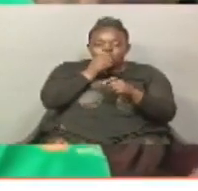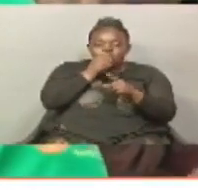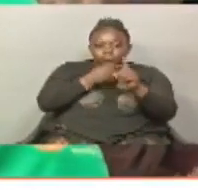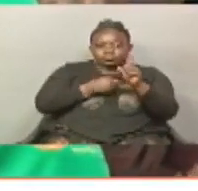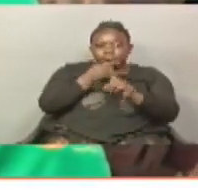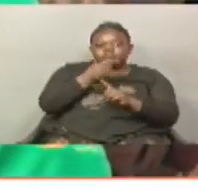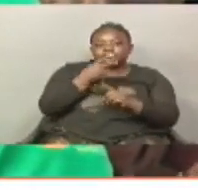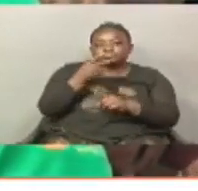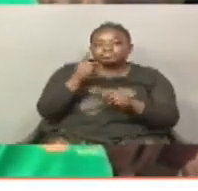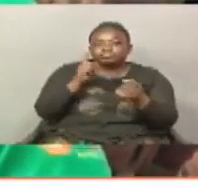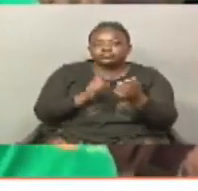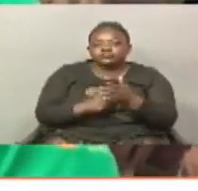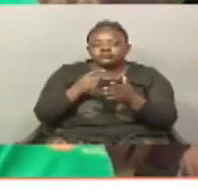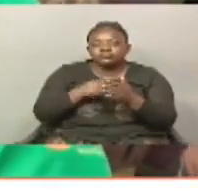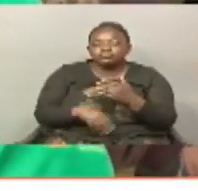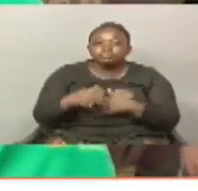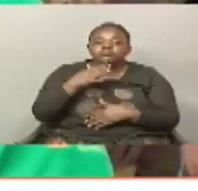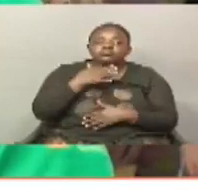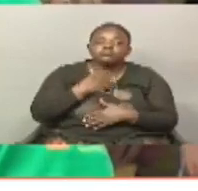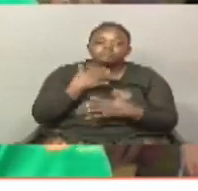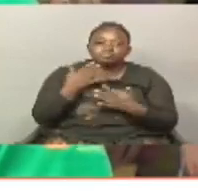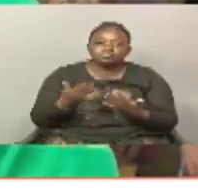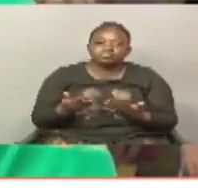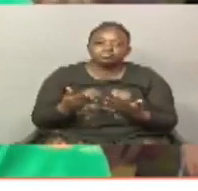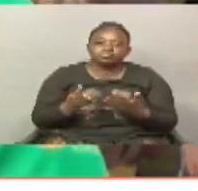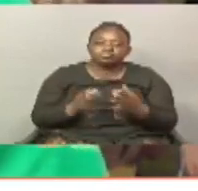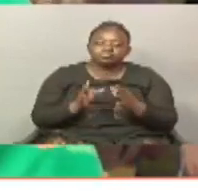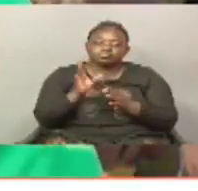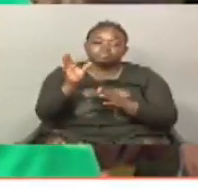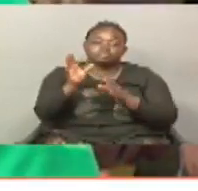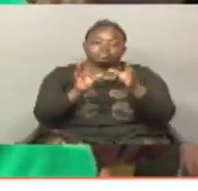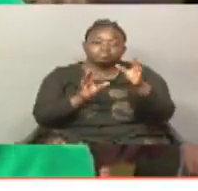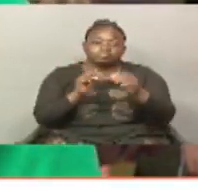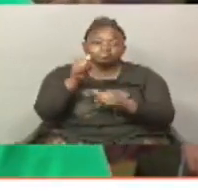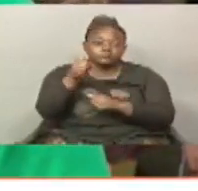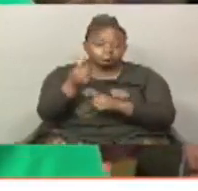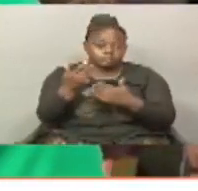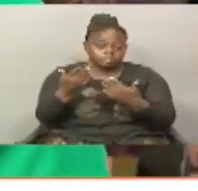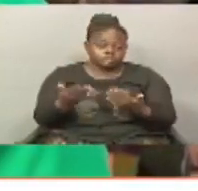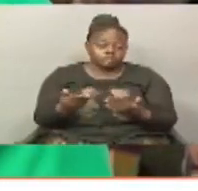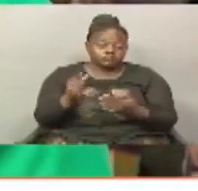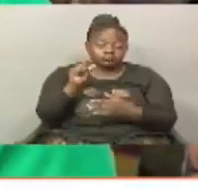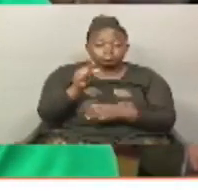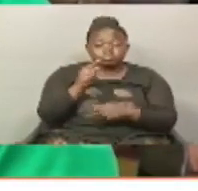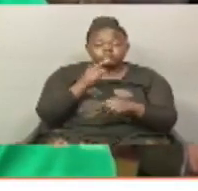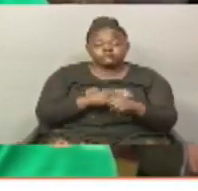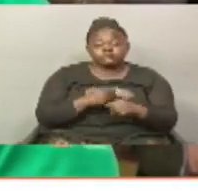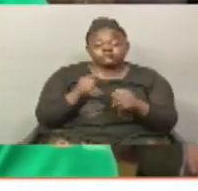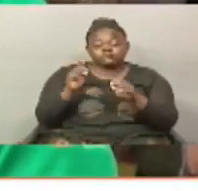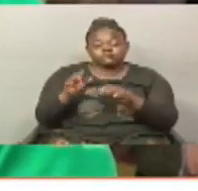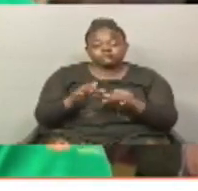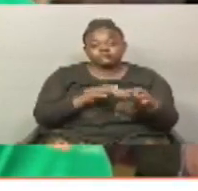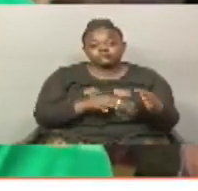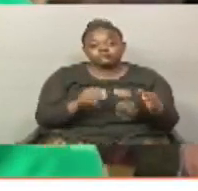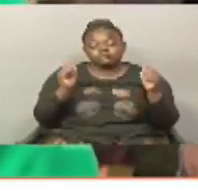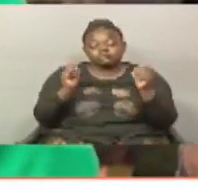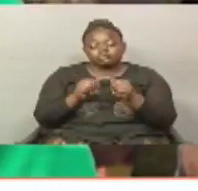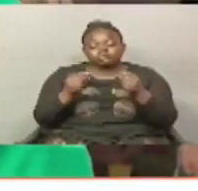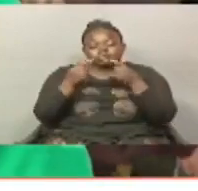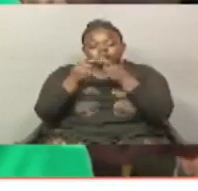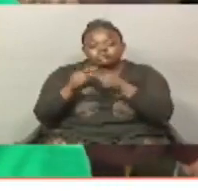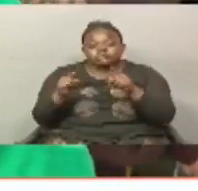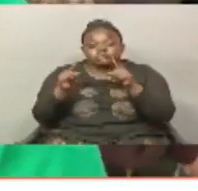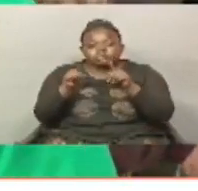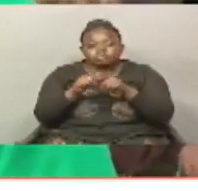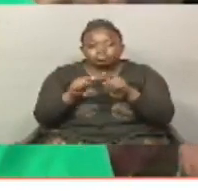nga ofunyeemu ekyo ky'oyagala nga ziteekako eminwe ebiri zikulira ebbanga ttono tezitawaanyizibwa bulwadde obw'enjawulo n'ebiwuka